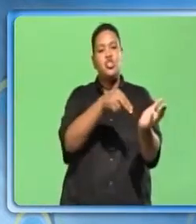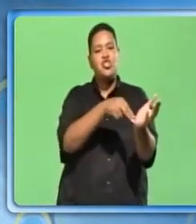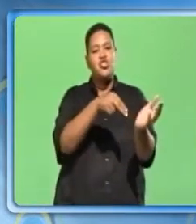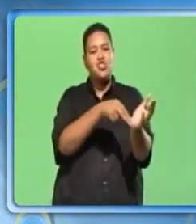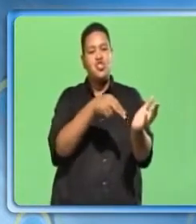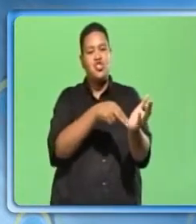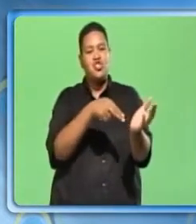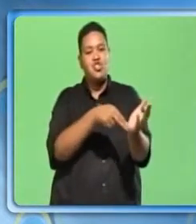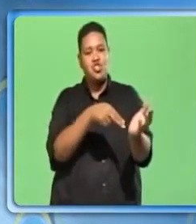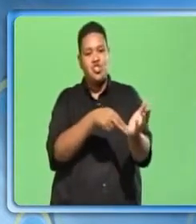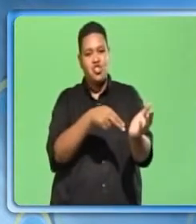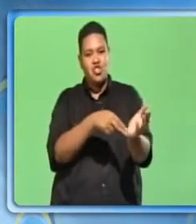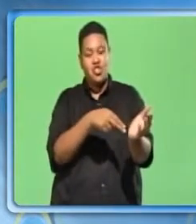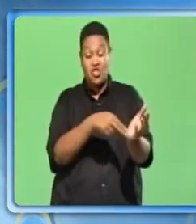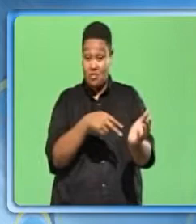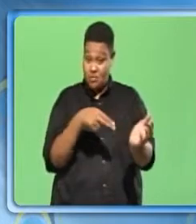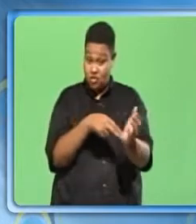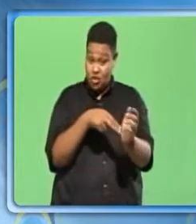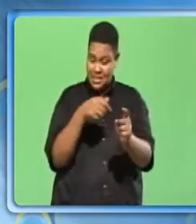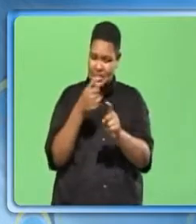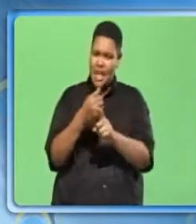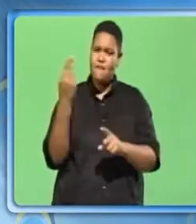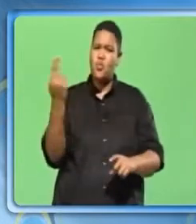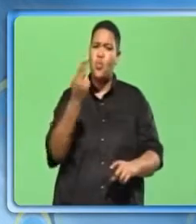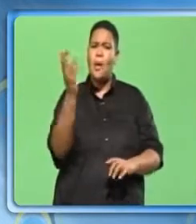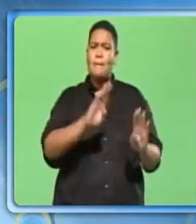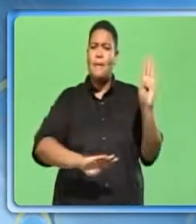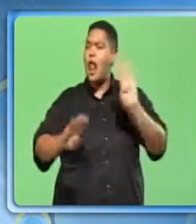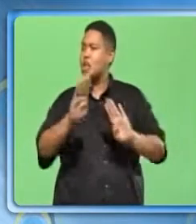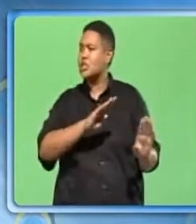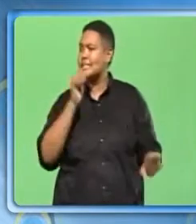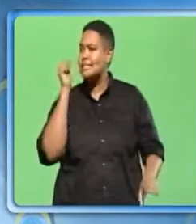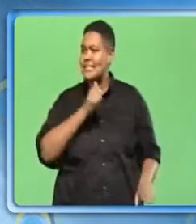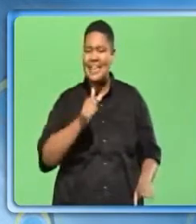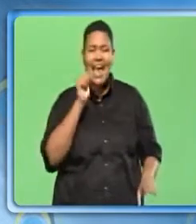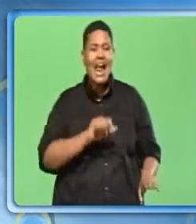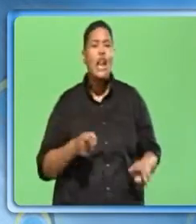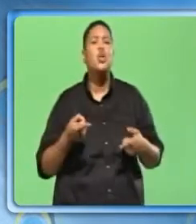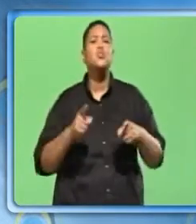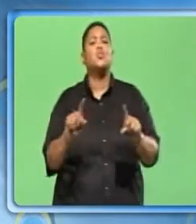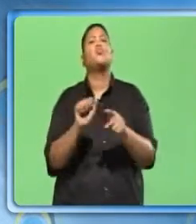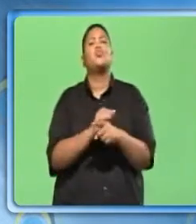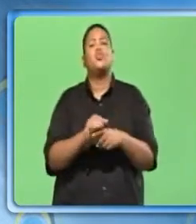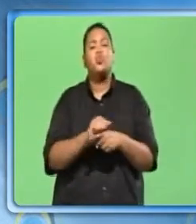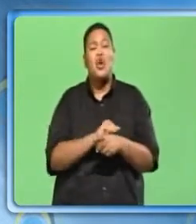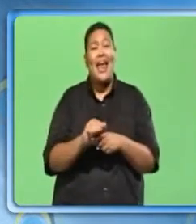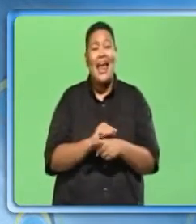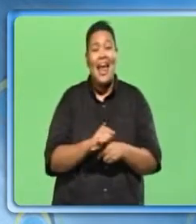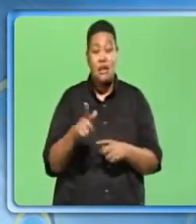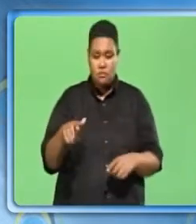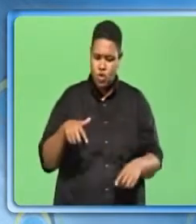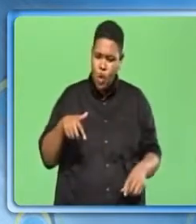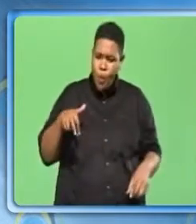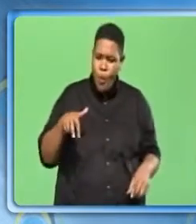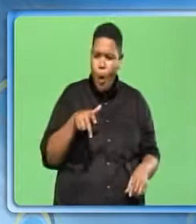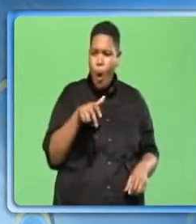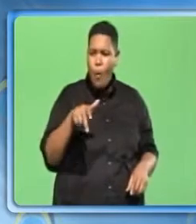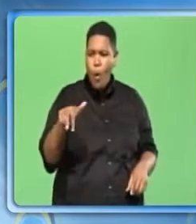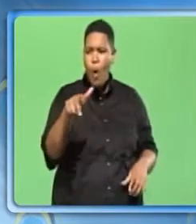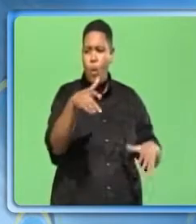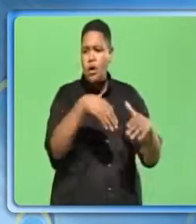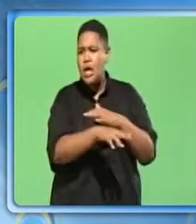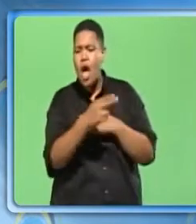Nurse. A nurse uses biology daily during training and as she walks the hospital